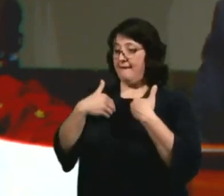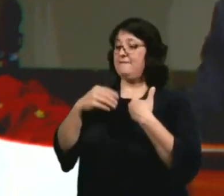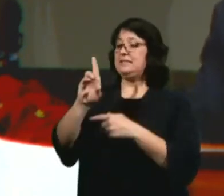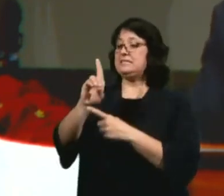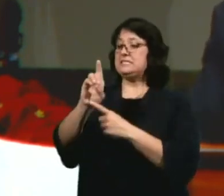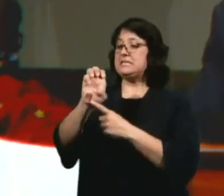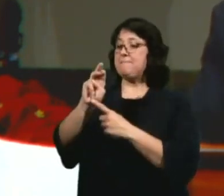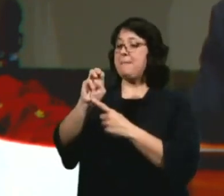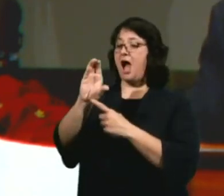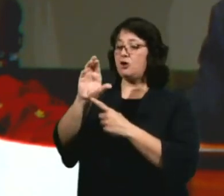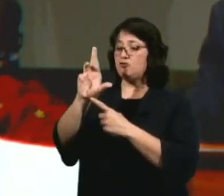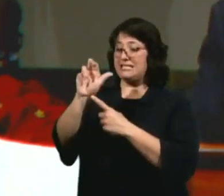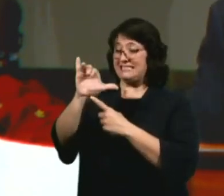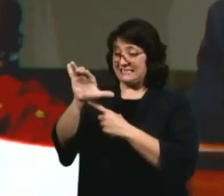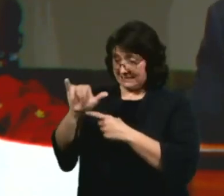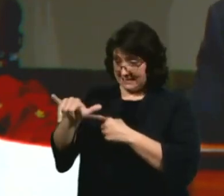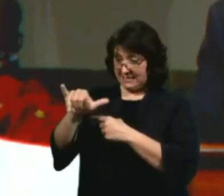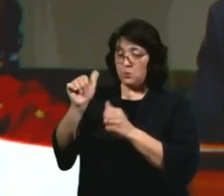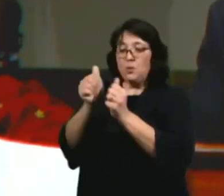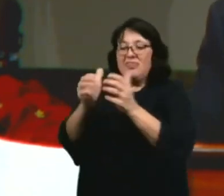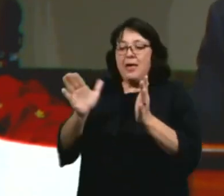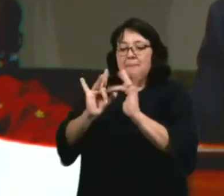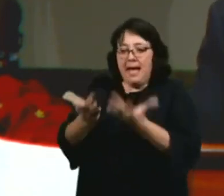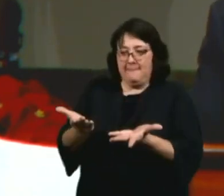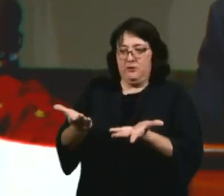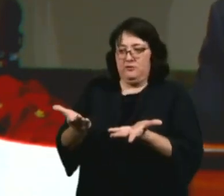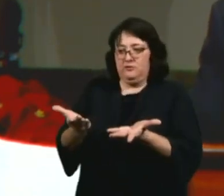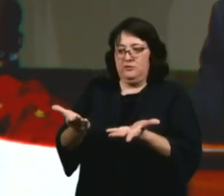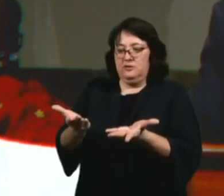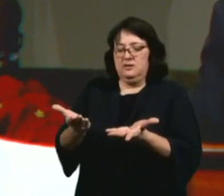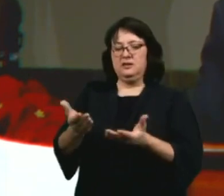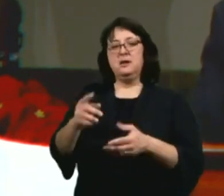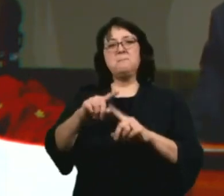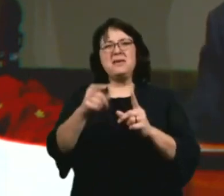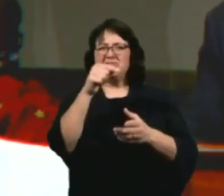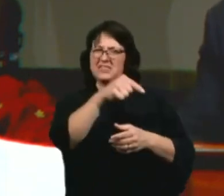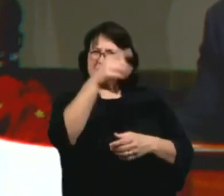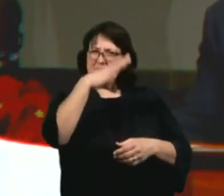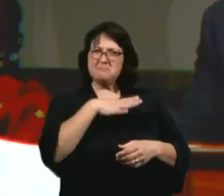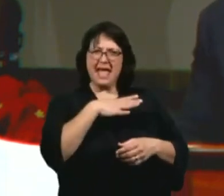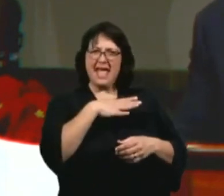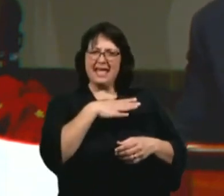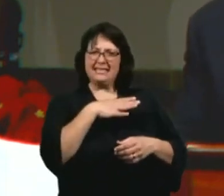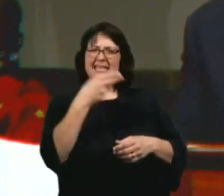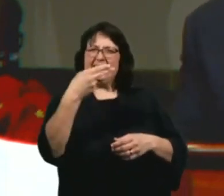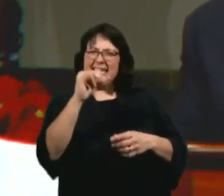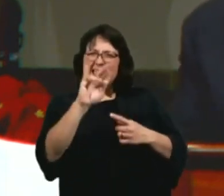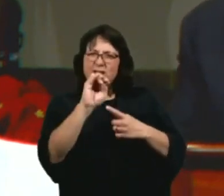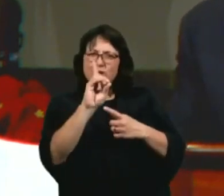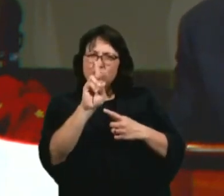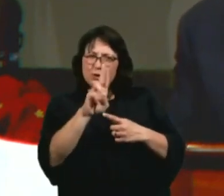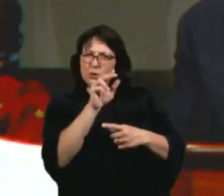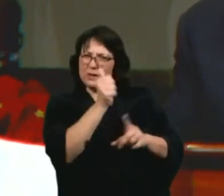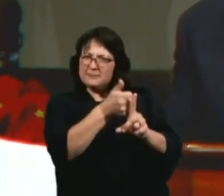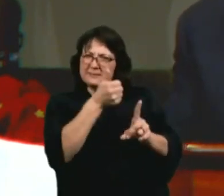democracy without the Bible. Now here's a pagan, a Hindu.